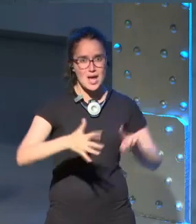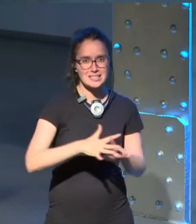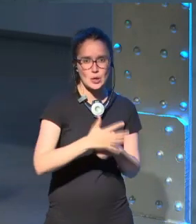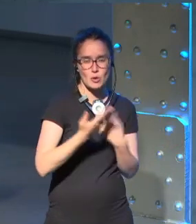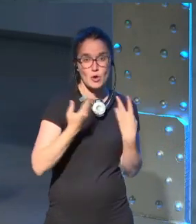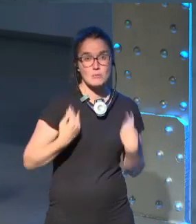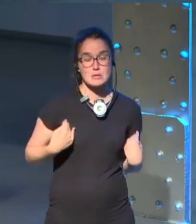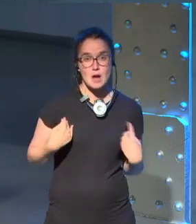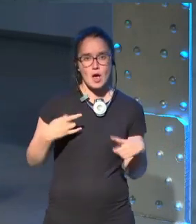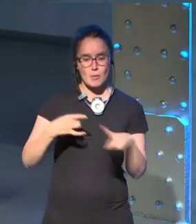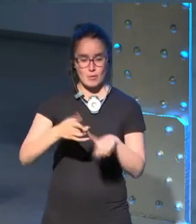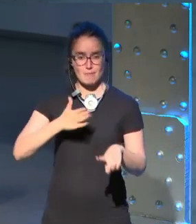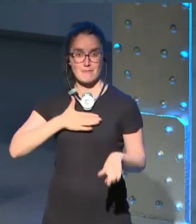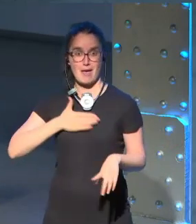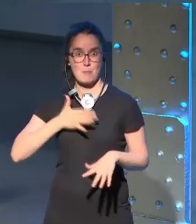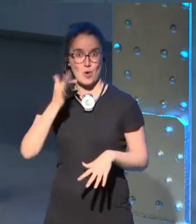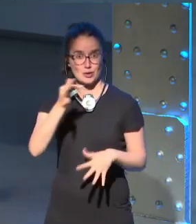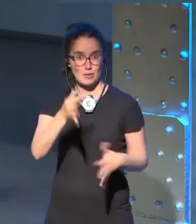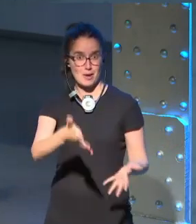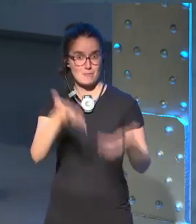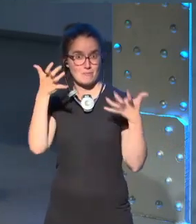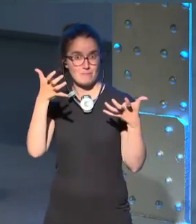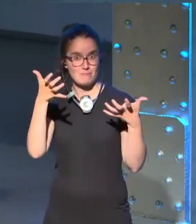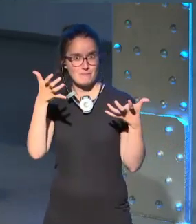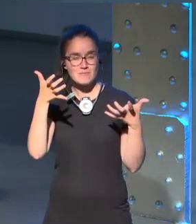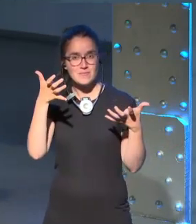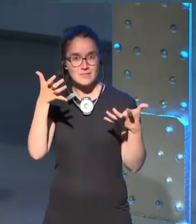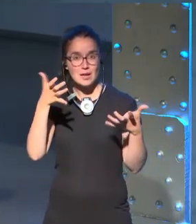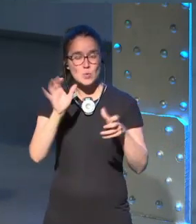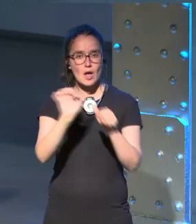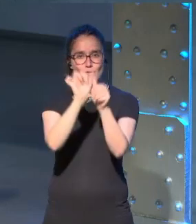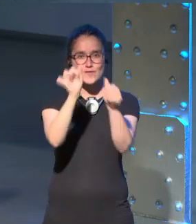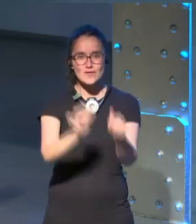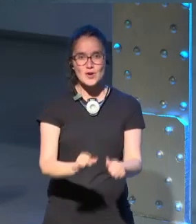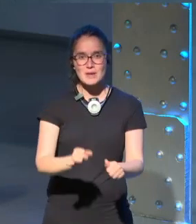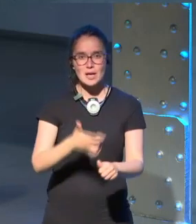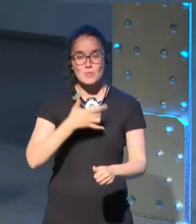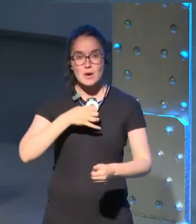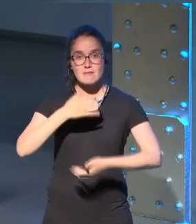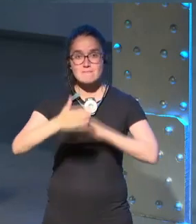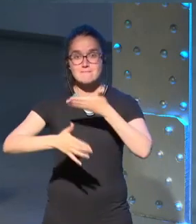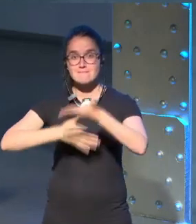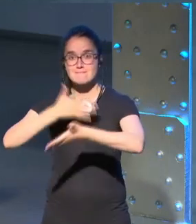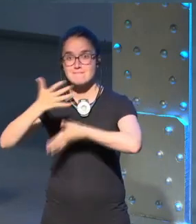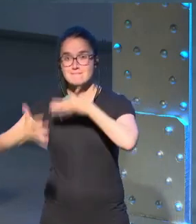own ends in a way that turns out to be pretty disastrous.